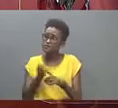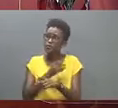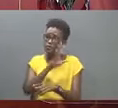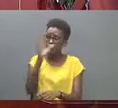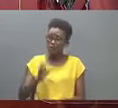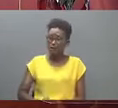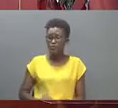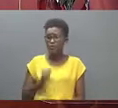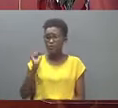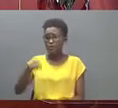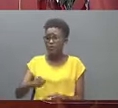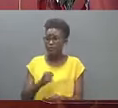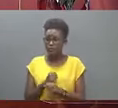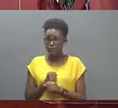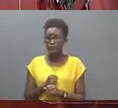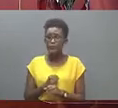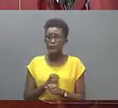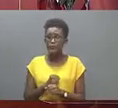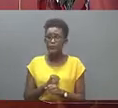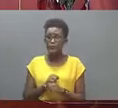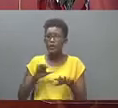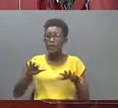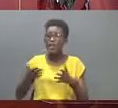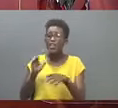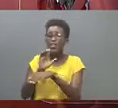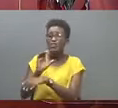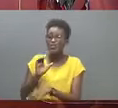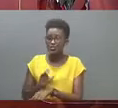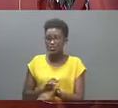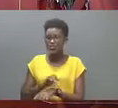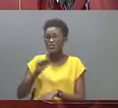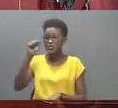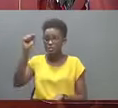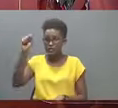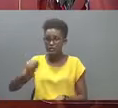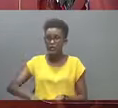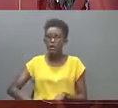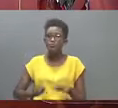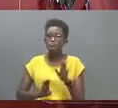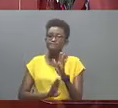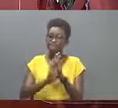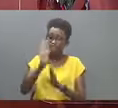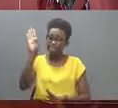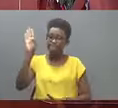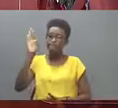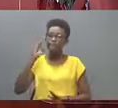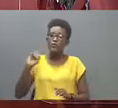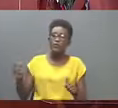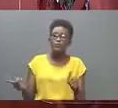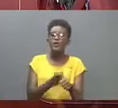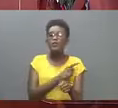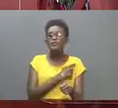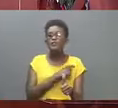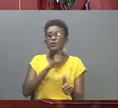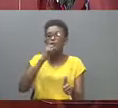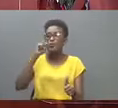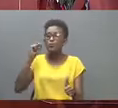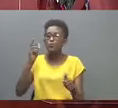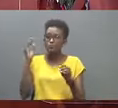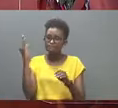the church should be in the forefront. To preach, we have the capacity.